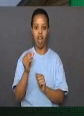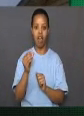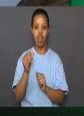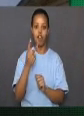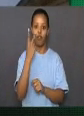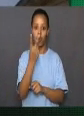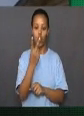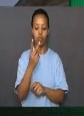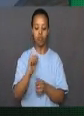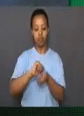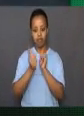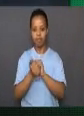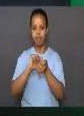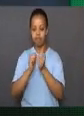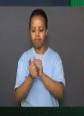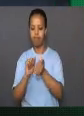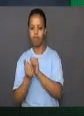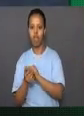V.